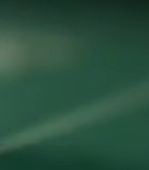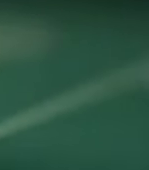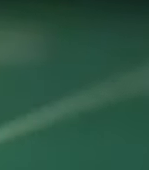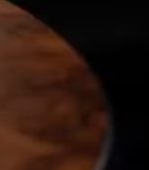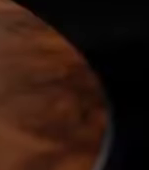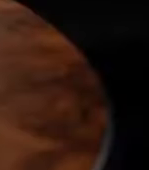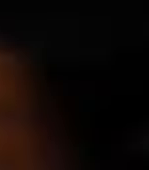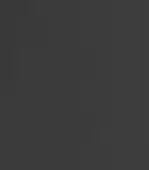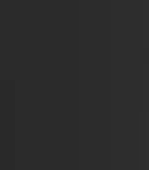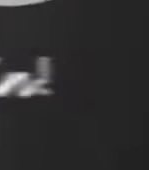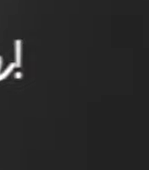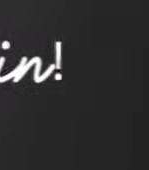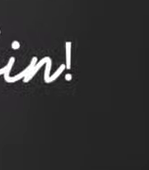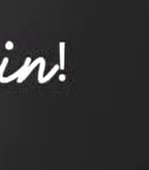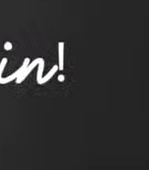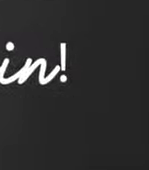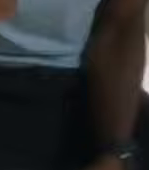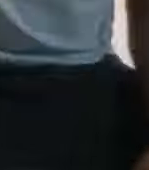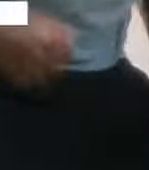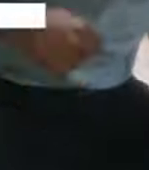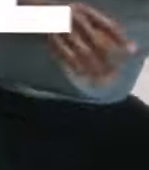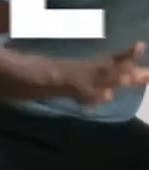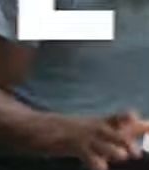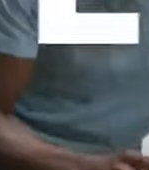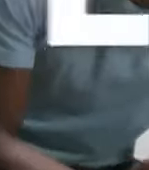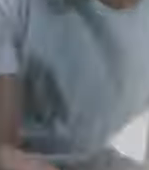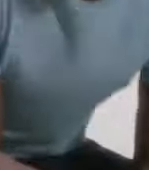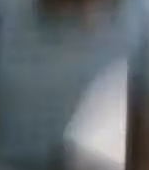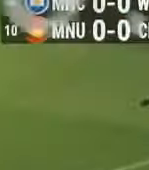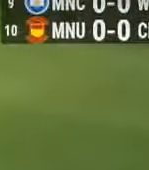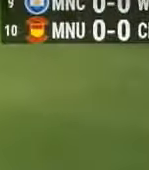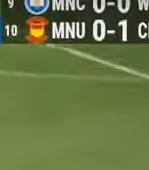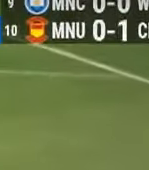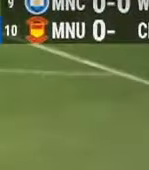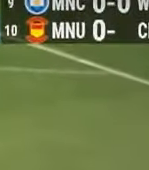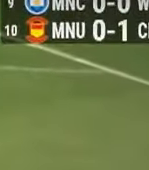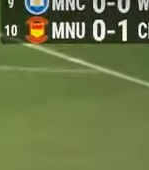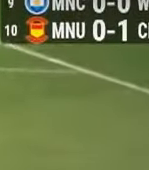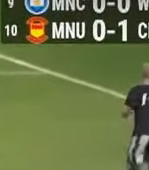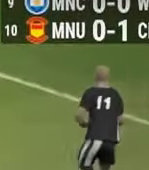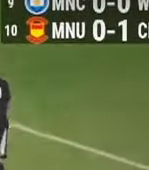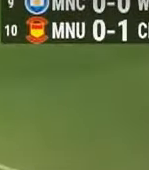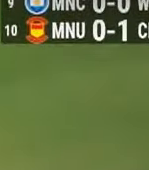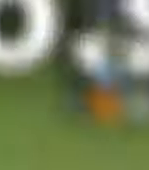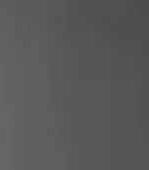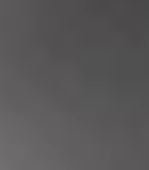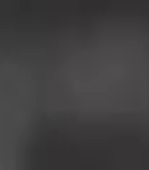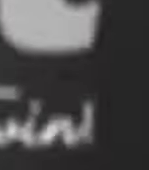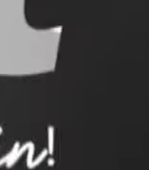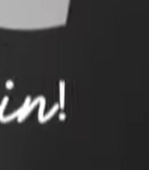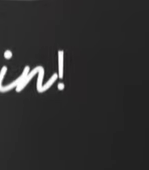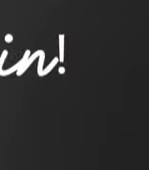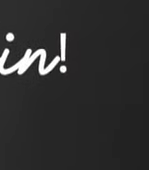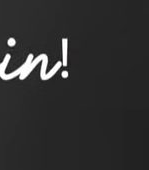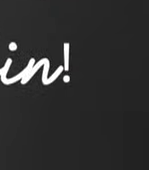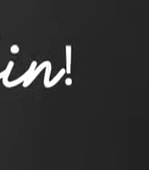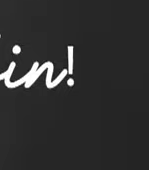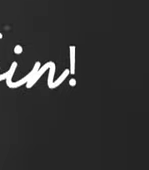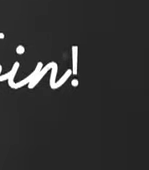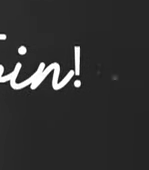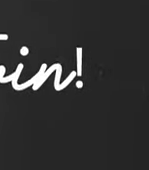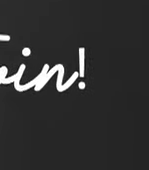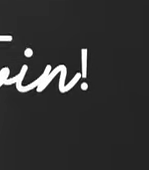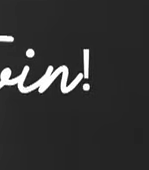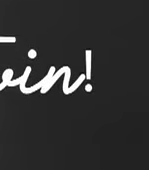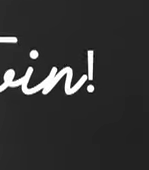Sports was proudly brought to you by eBet. Don't hesitate. Visit us today at ebet.co.sz. eBet, born